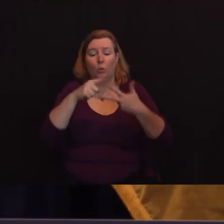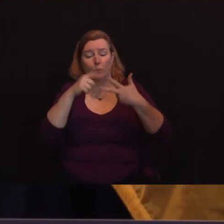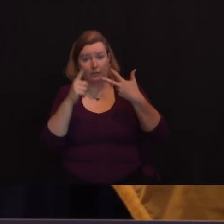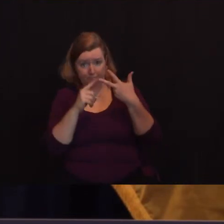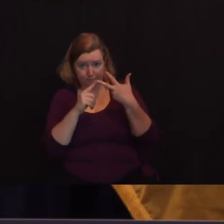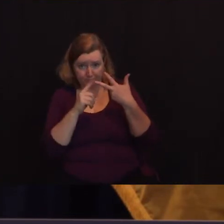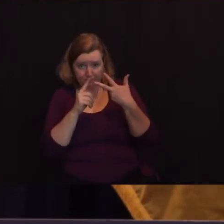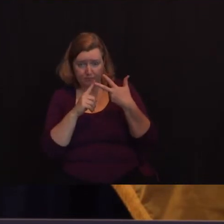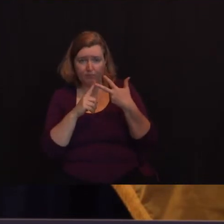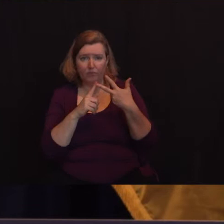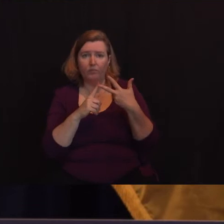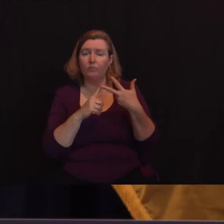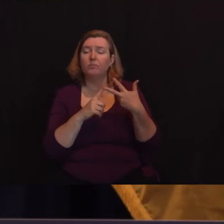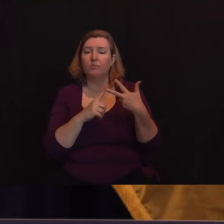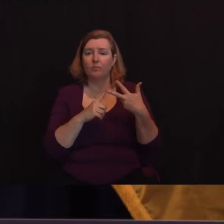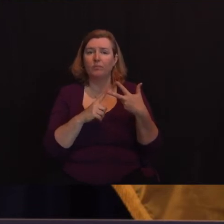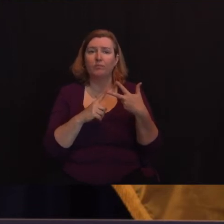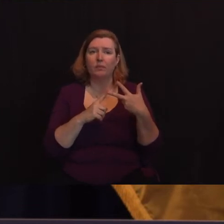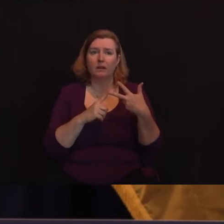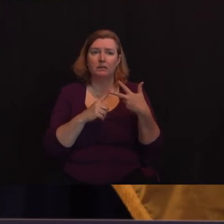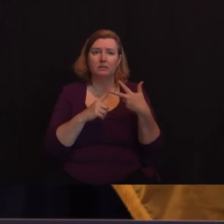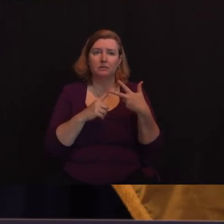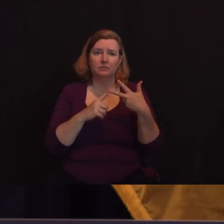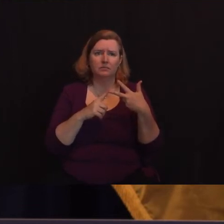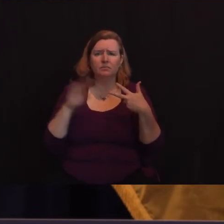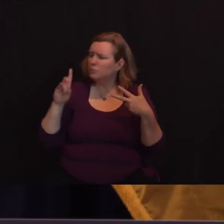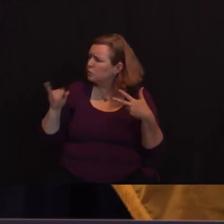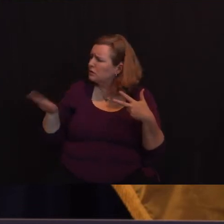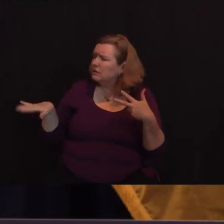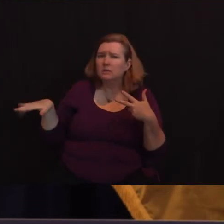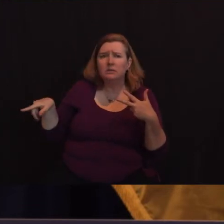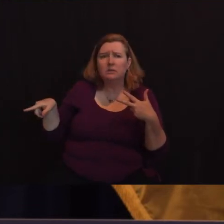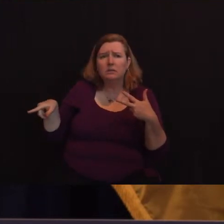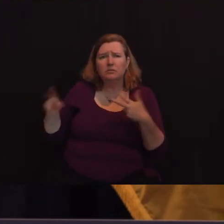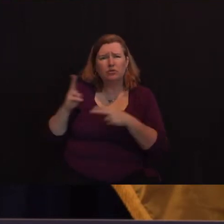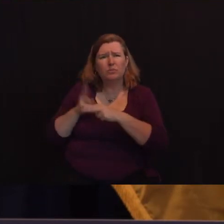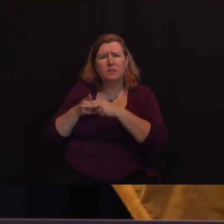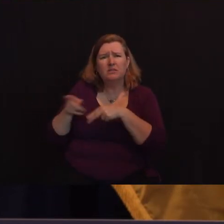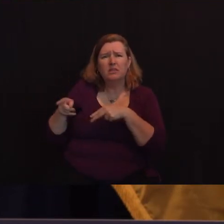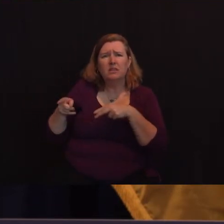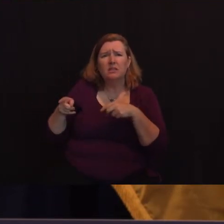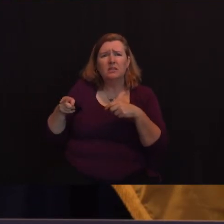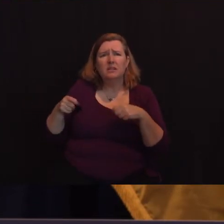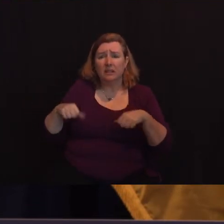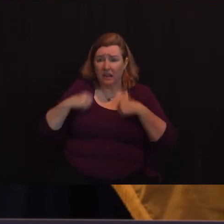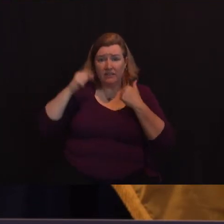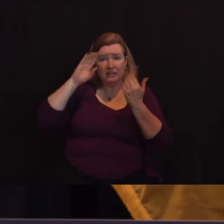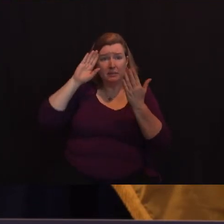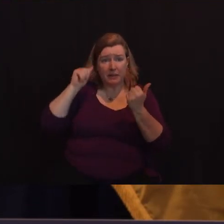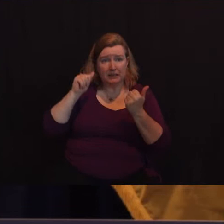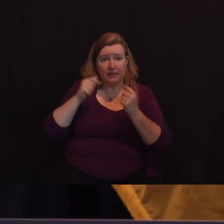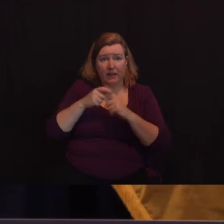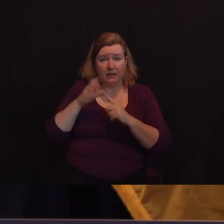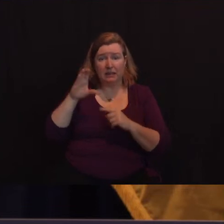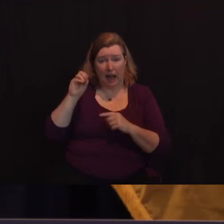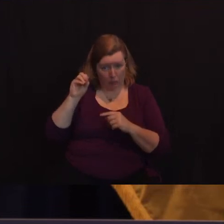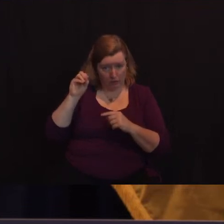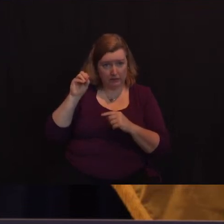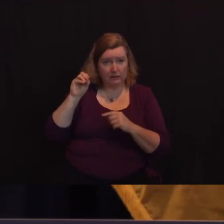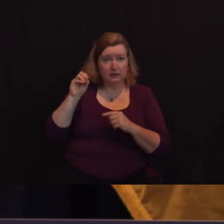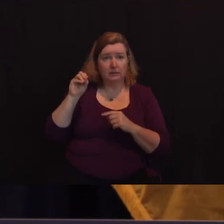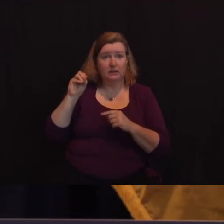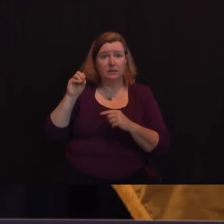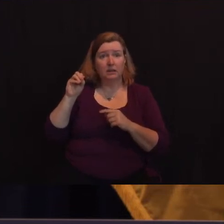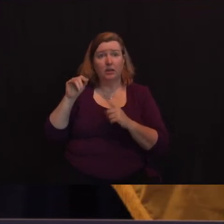about, I read the same data you did, Judy, about life expectancy by county. Just another reminder that equity